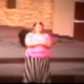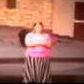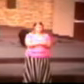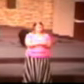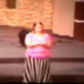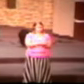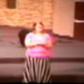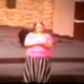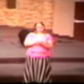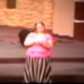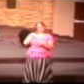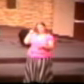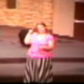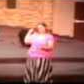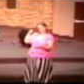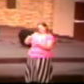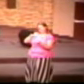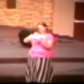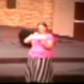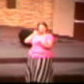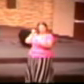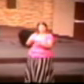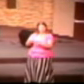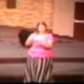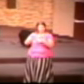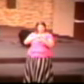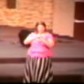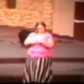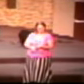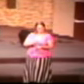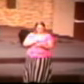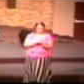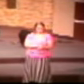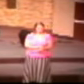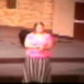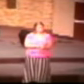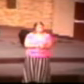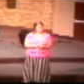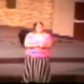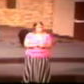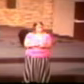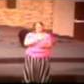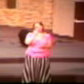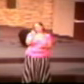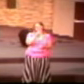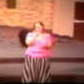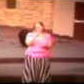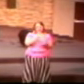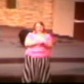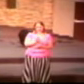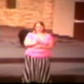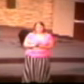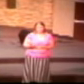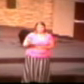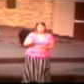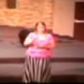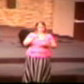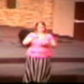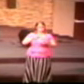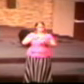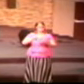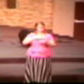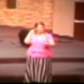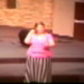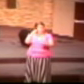Intendance of the earliest disciples is only as good as their intendance to follow